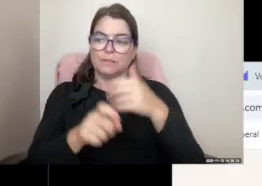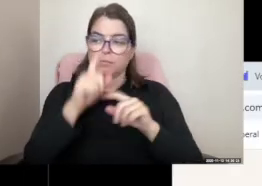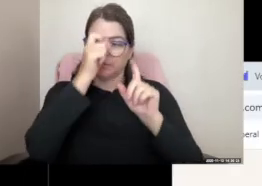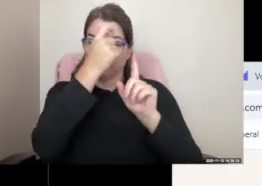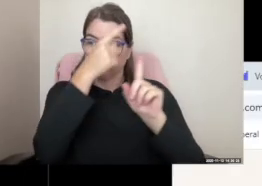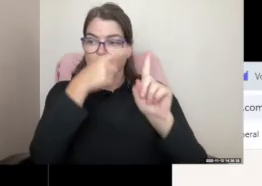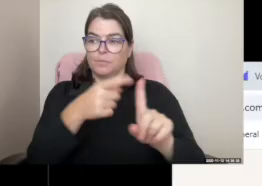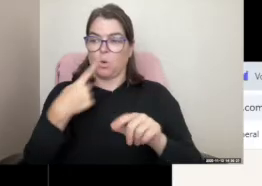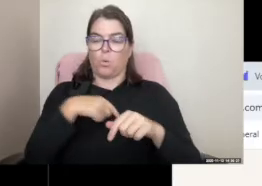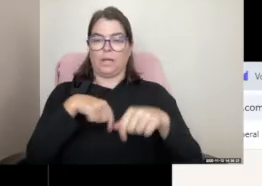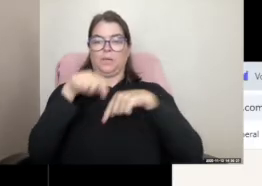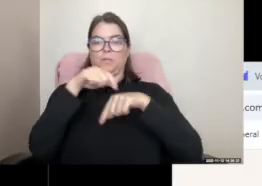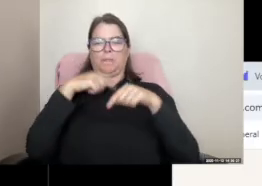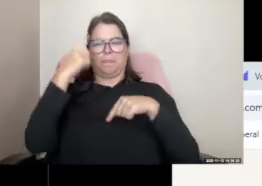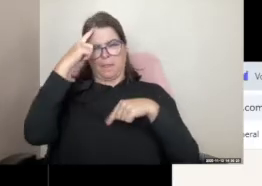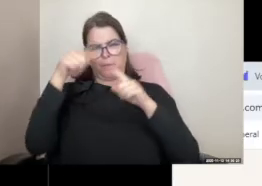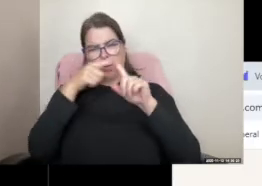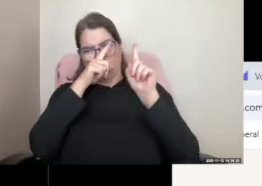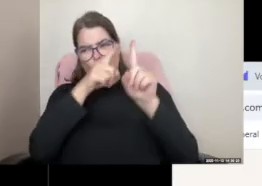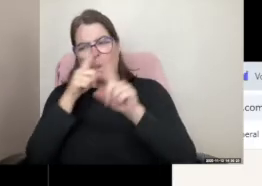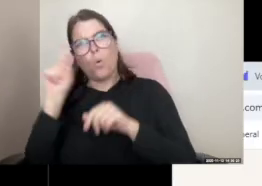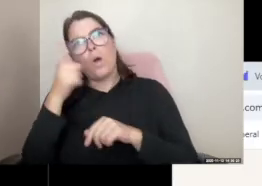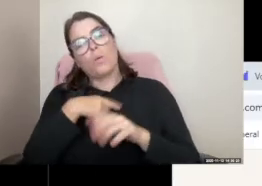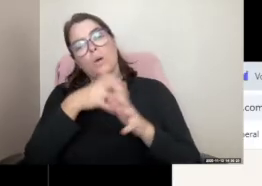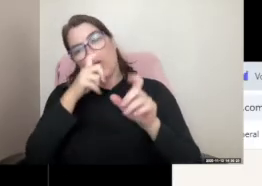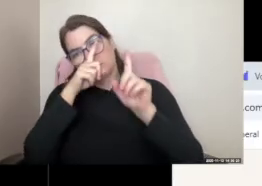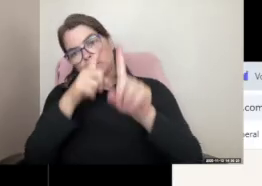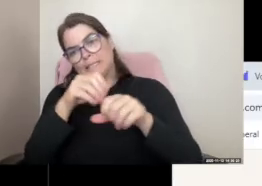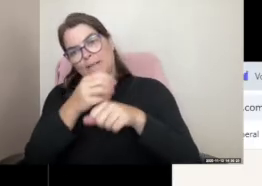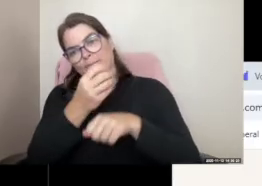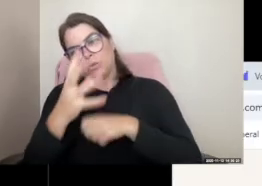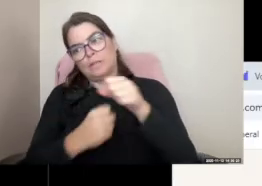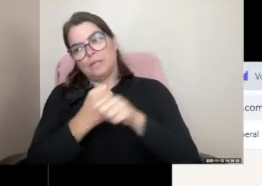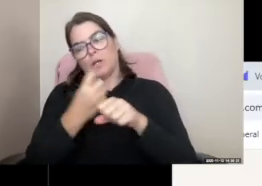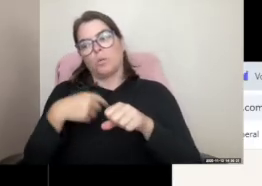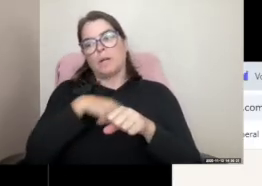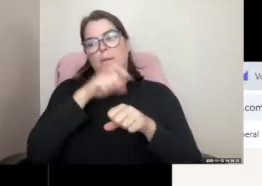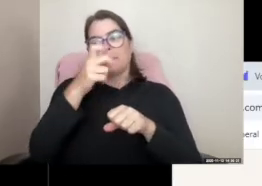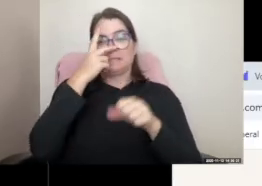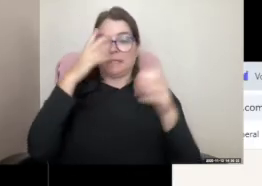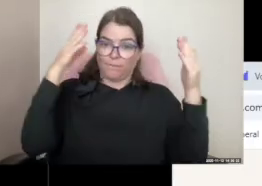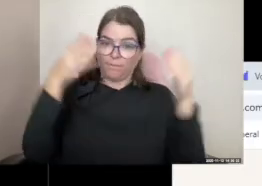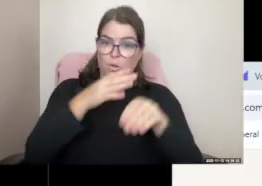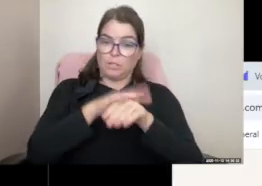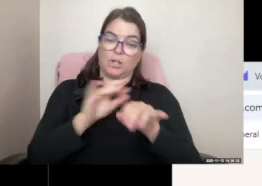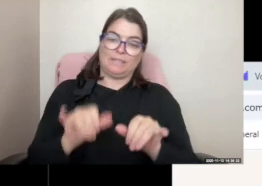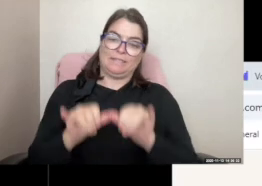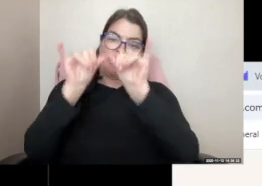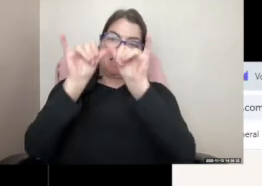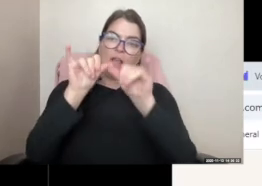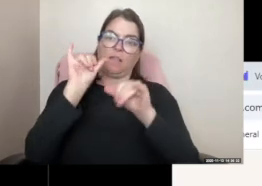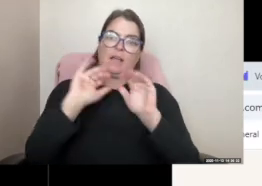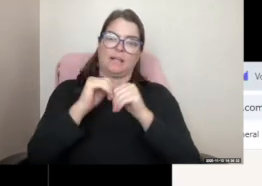for that really well, so I won't reiterate that. Fleets just can't make this pencil today without help to cover that upfront